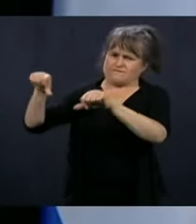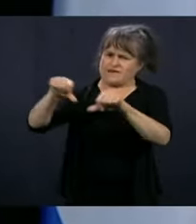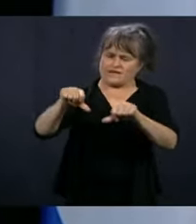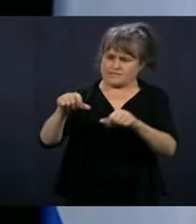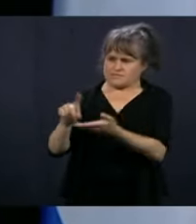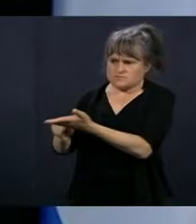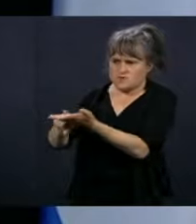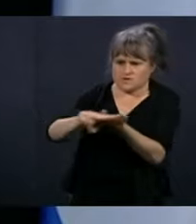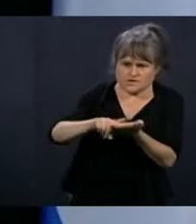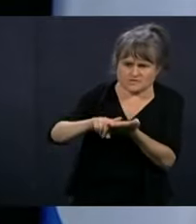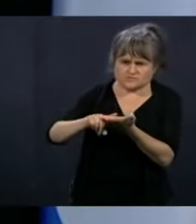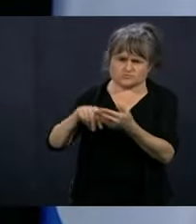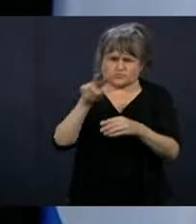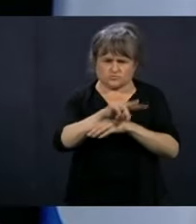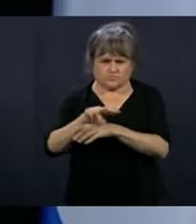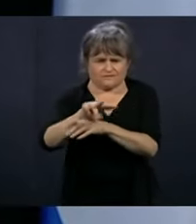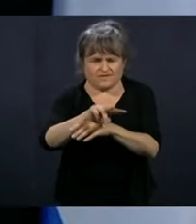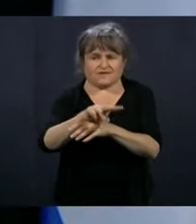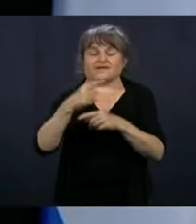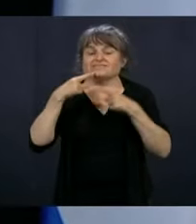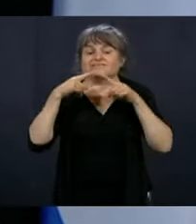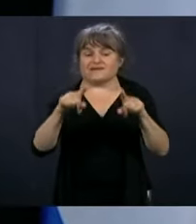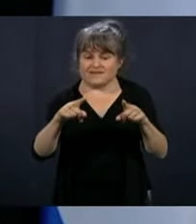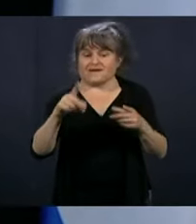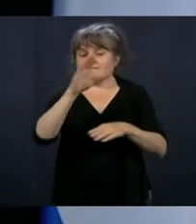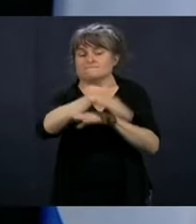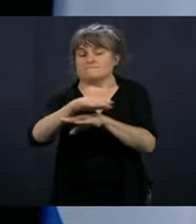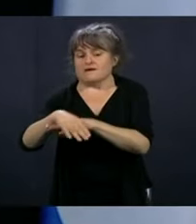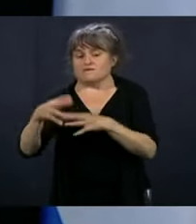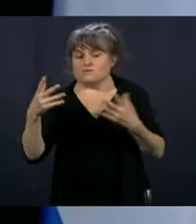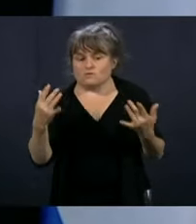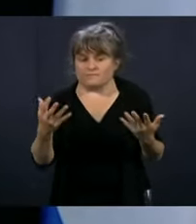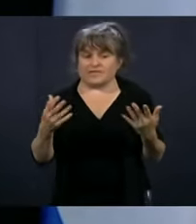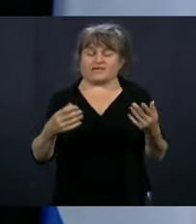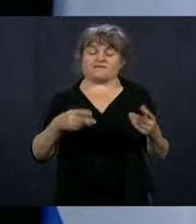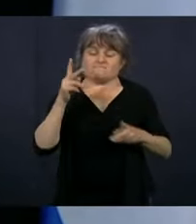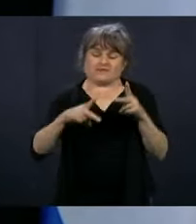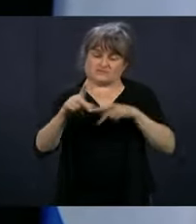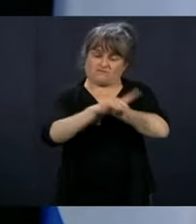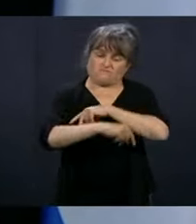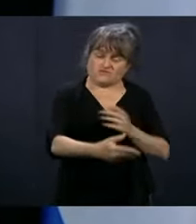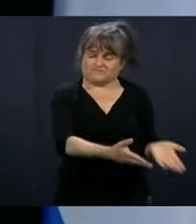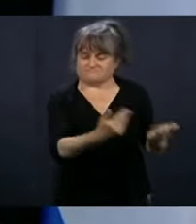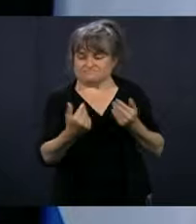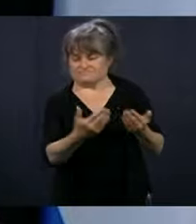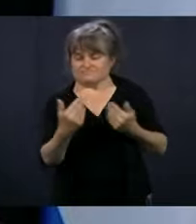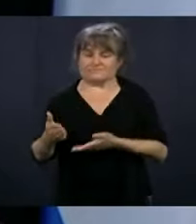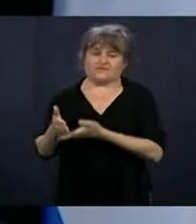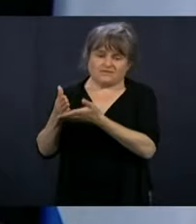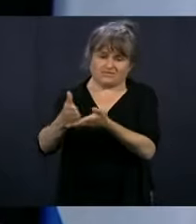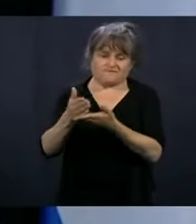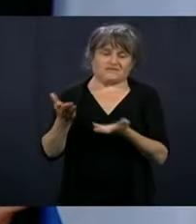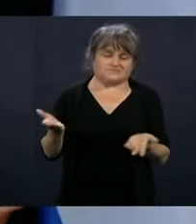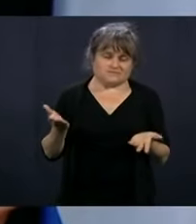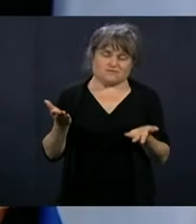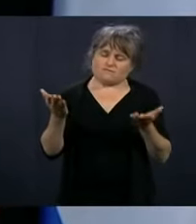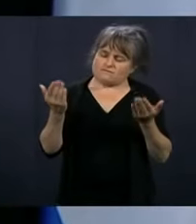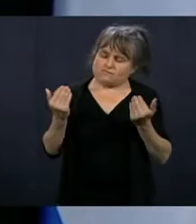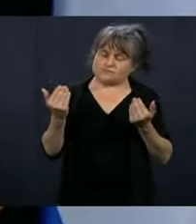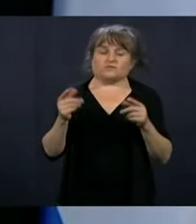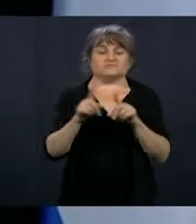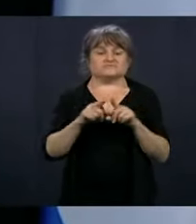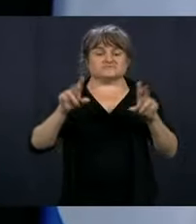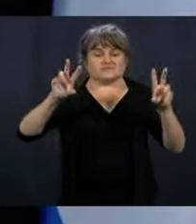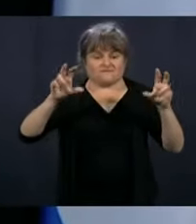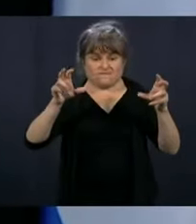every area, whether it be in surveillance, declaration of deaths, making sure that we have the people to do the interventions. We have computerized